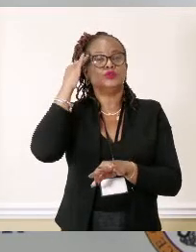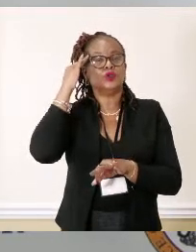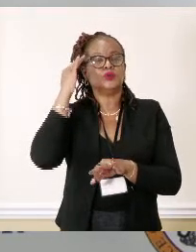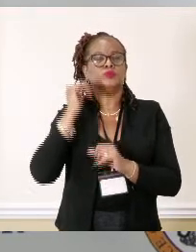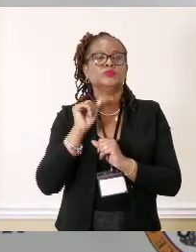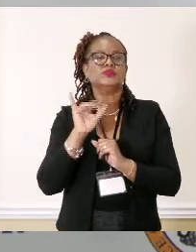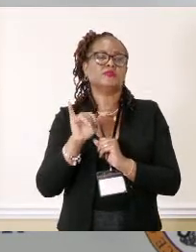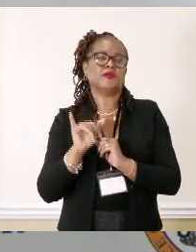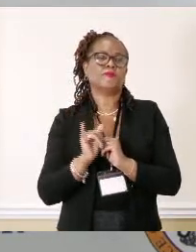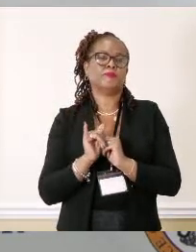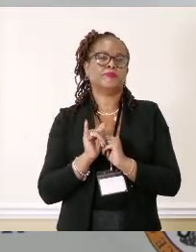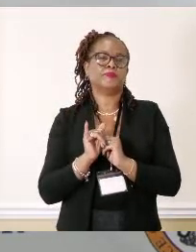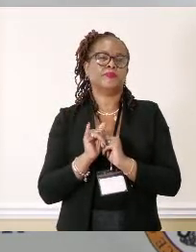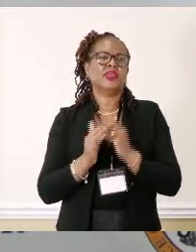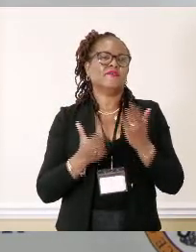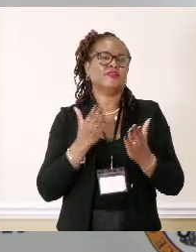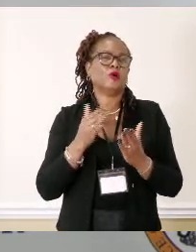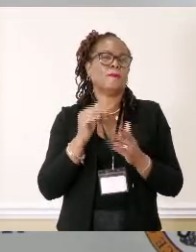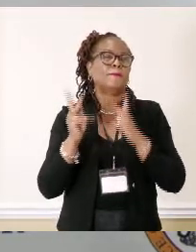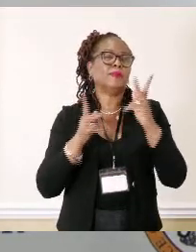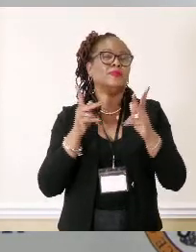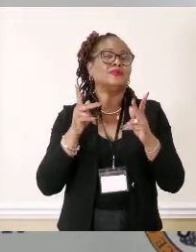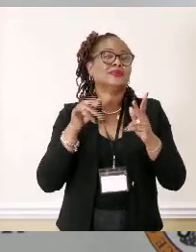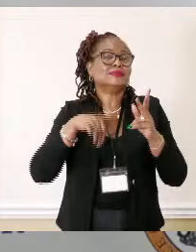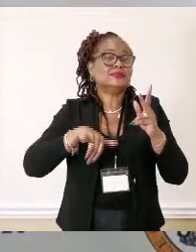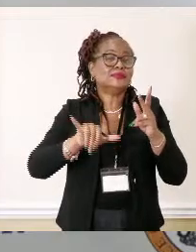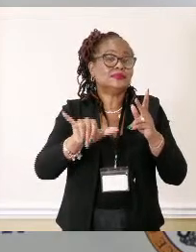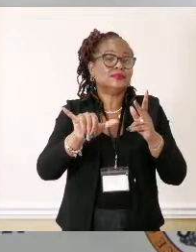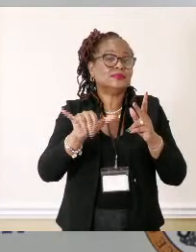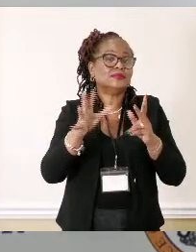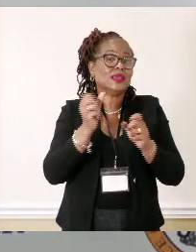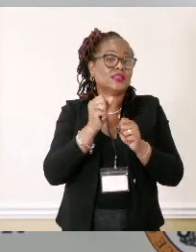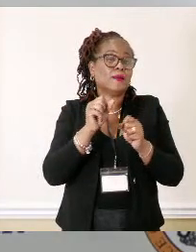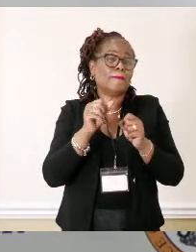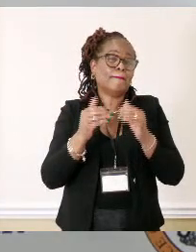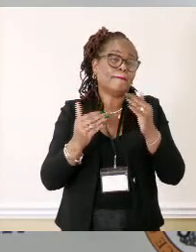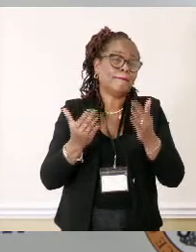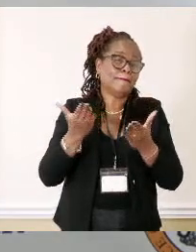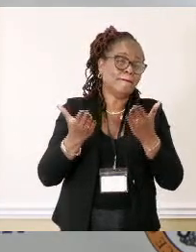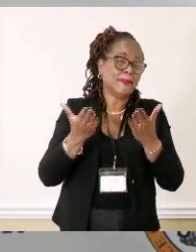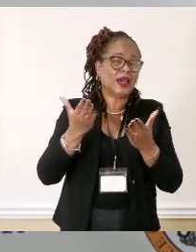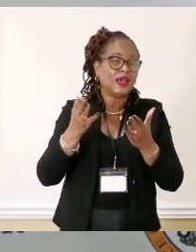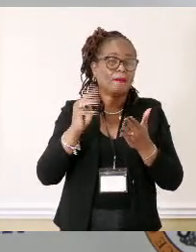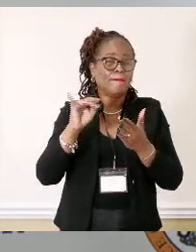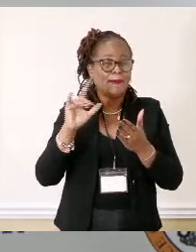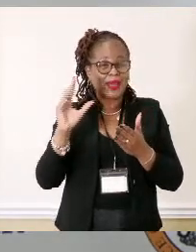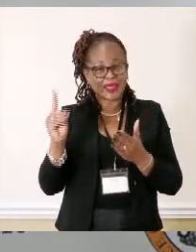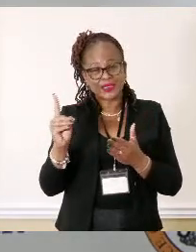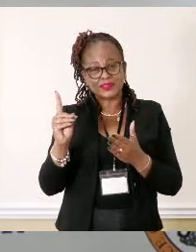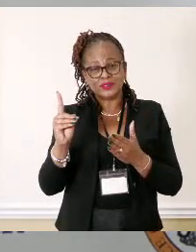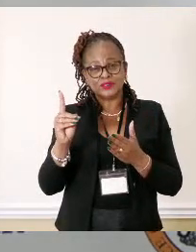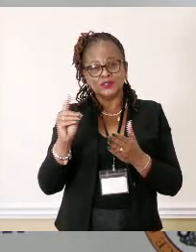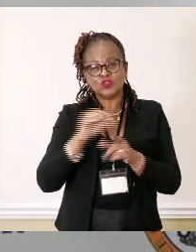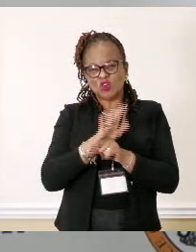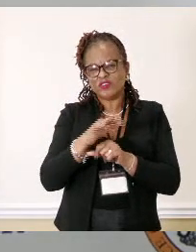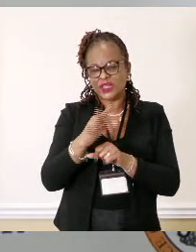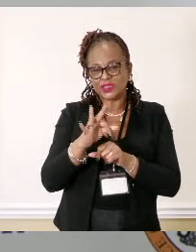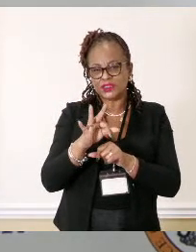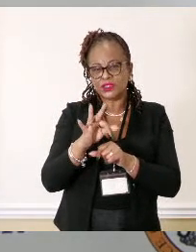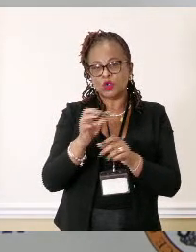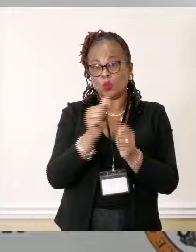is that even though persons can still get mild COVID symptoms, because of breakthrough with